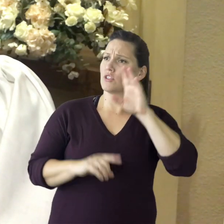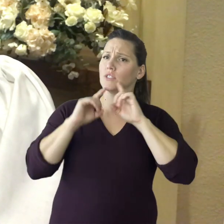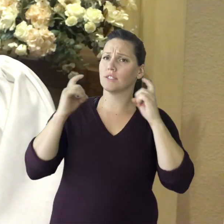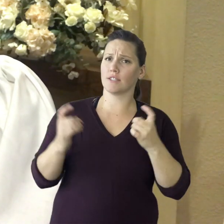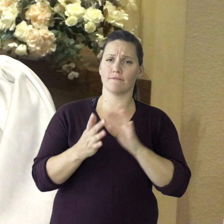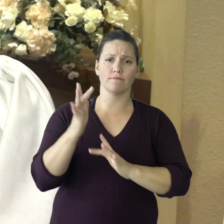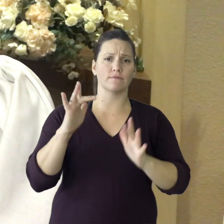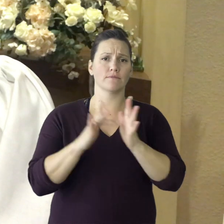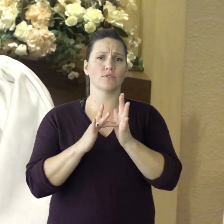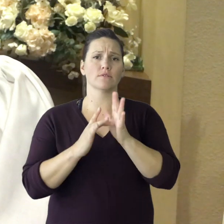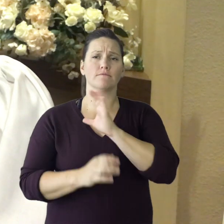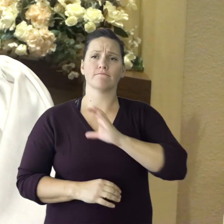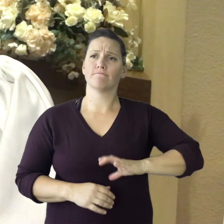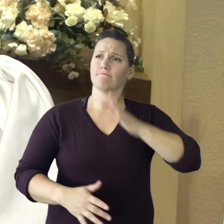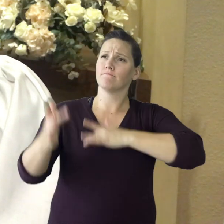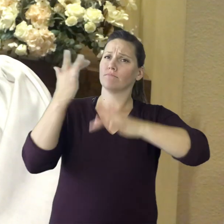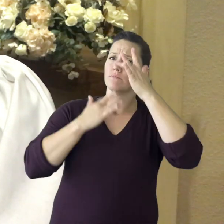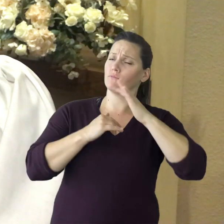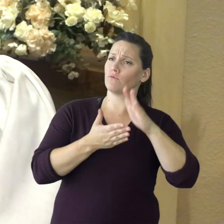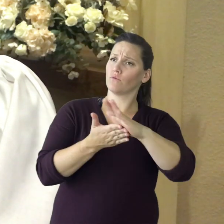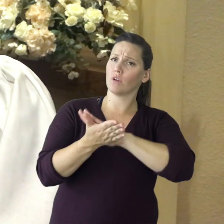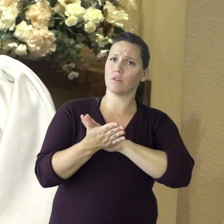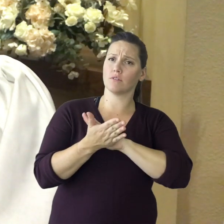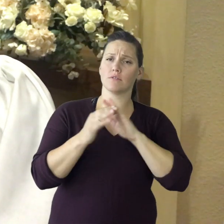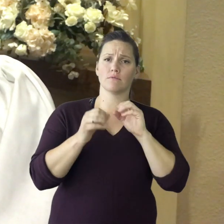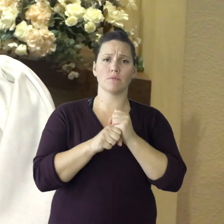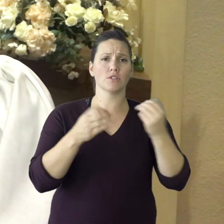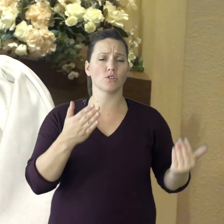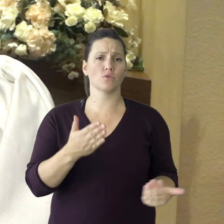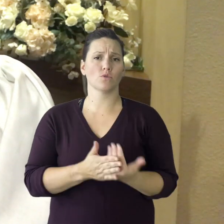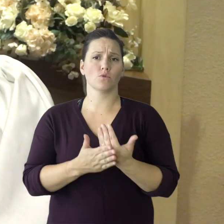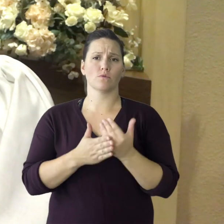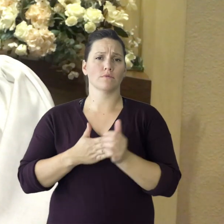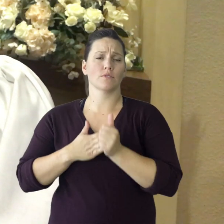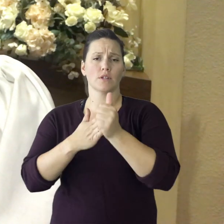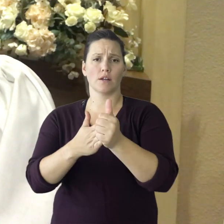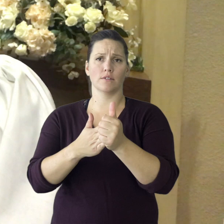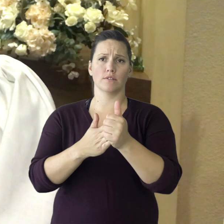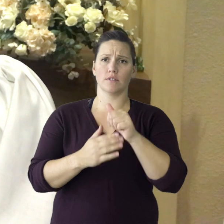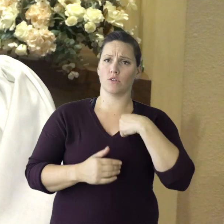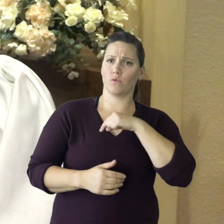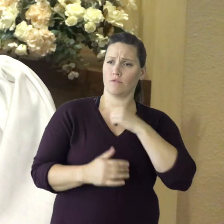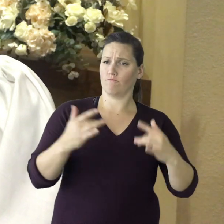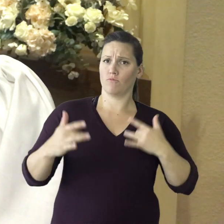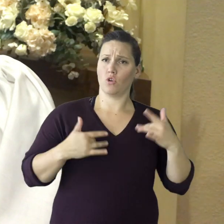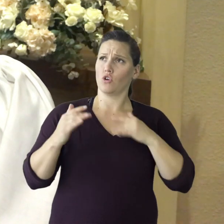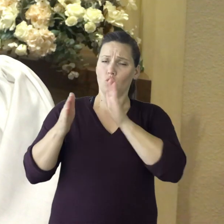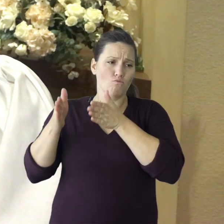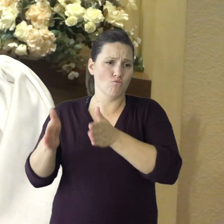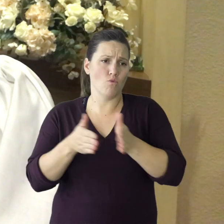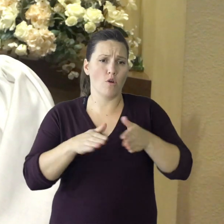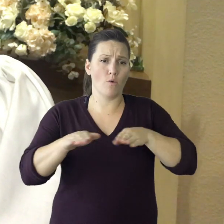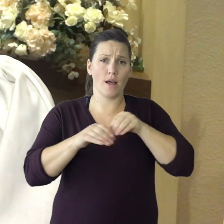Christ, have mercy on us. Forgive us, renew us, and lead us, so that we may delight in your